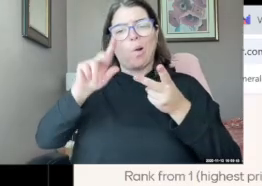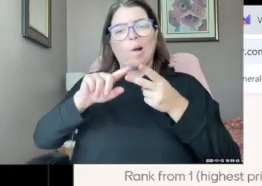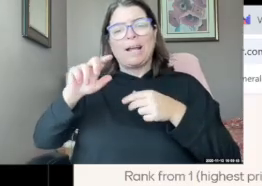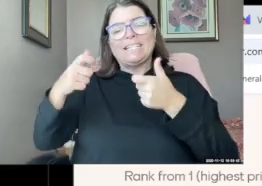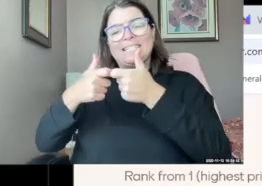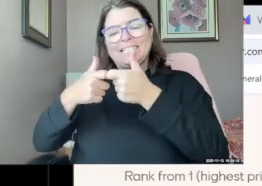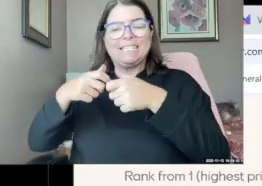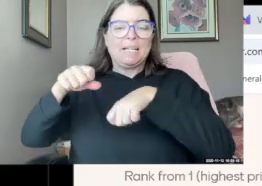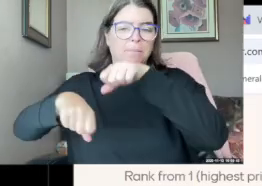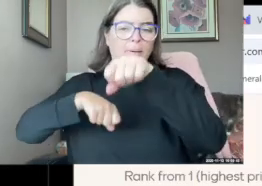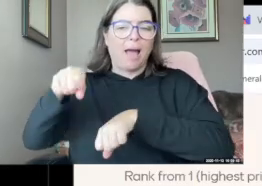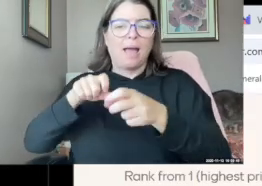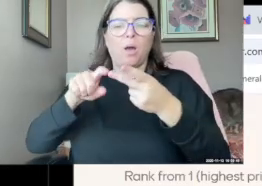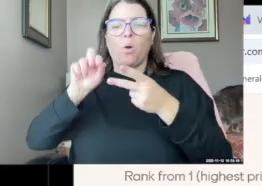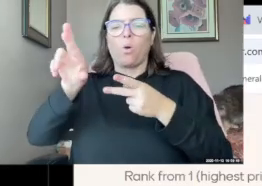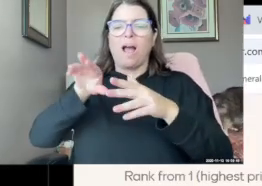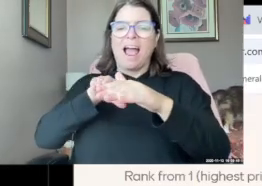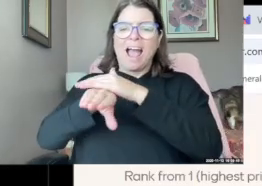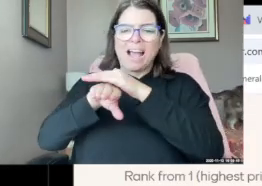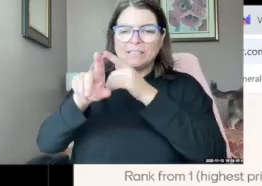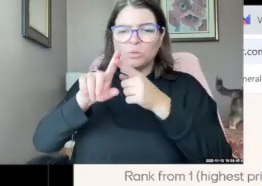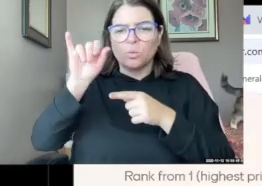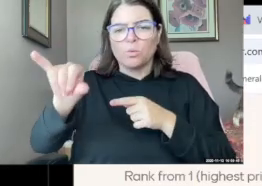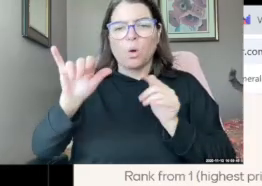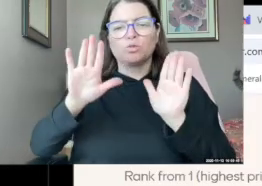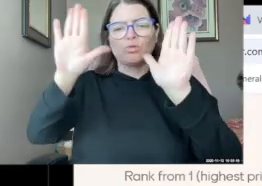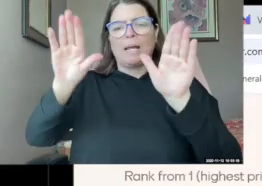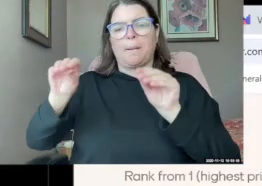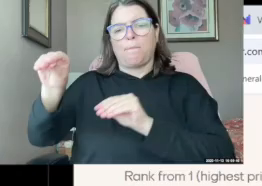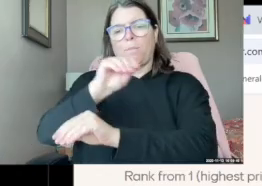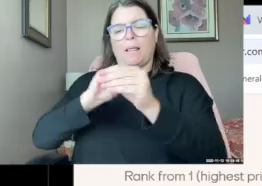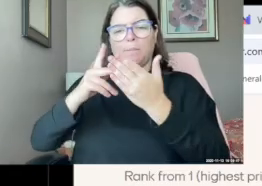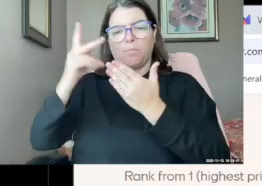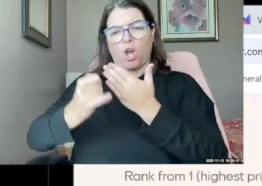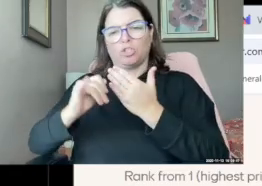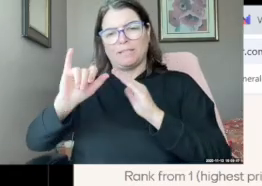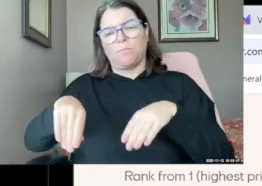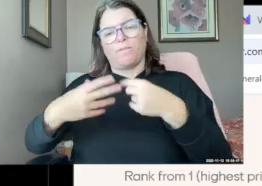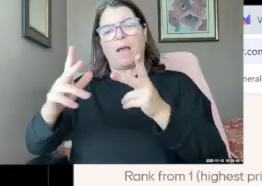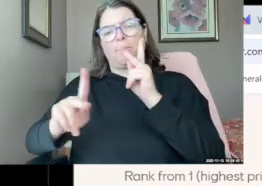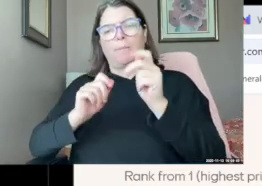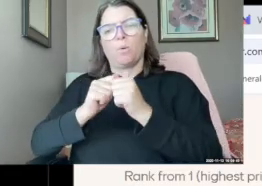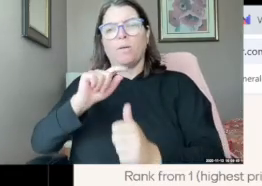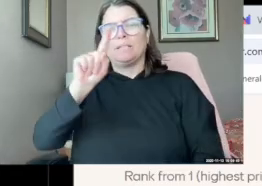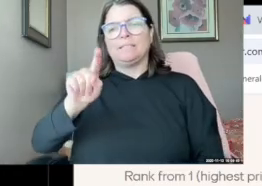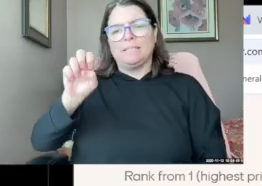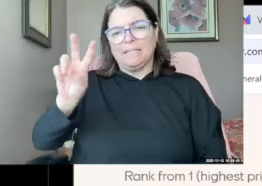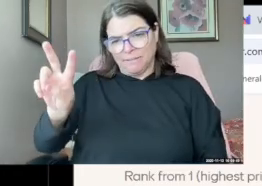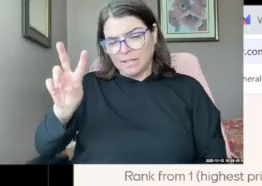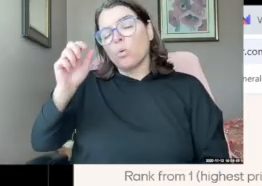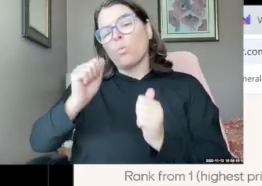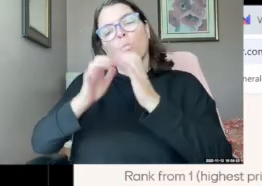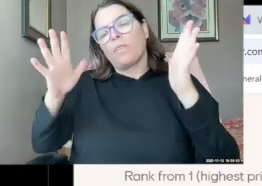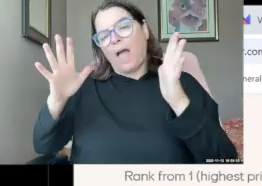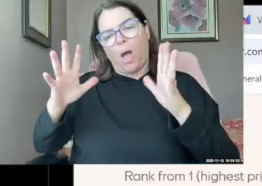it's owning a car or an e-bike, or having access to those excellent mobility projects